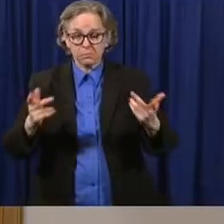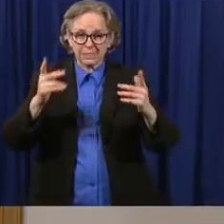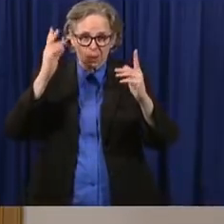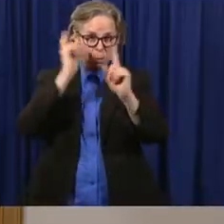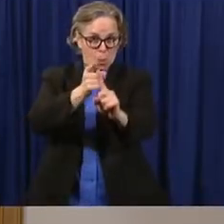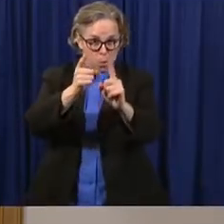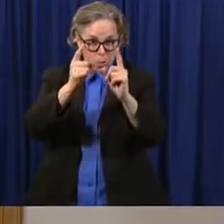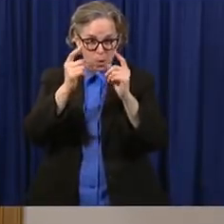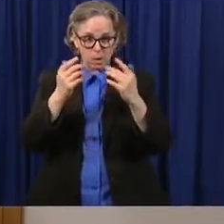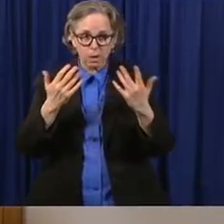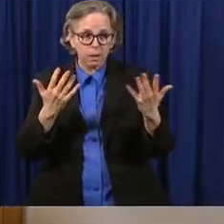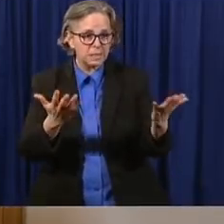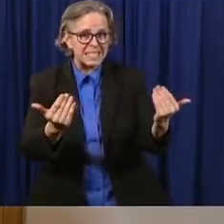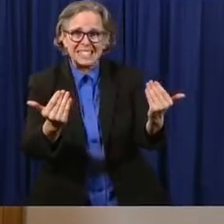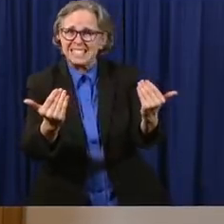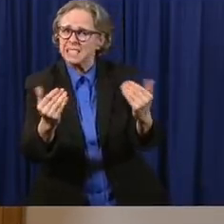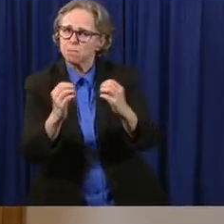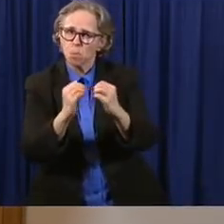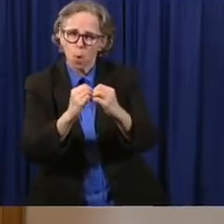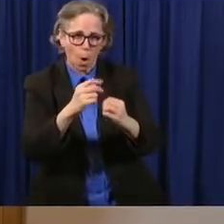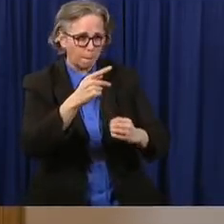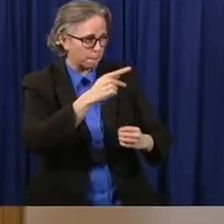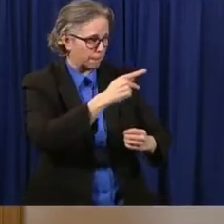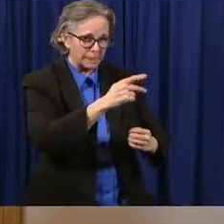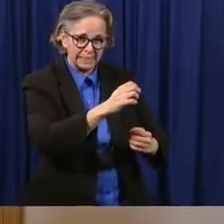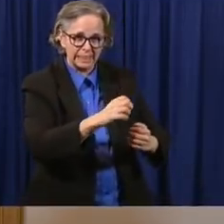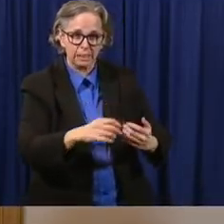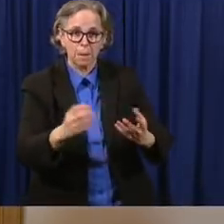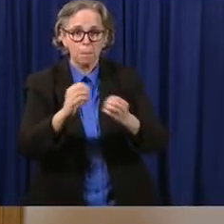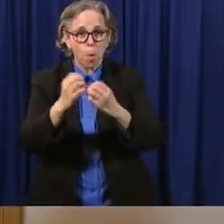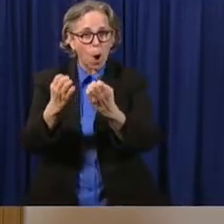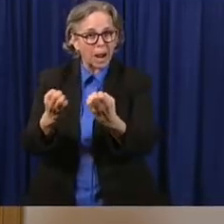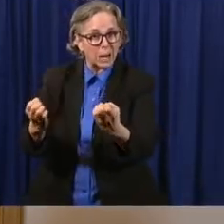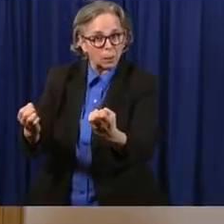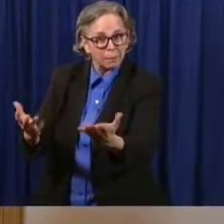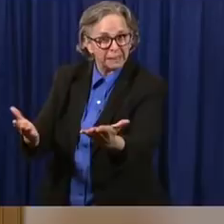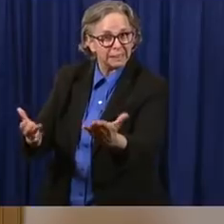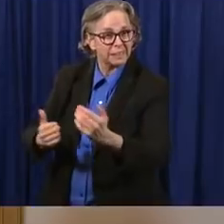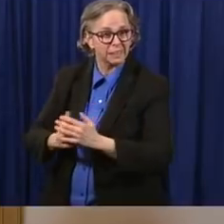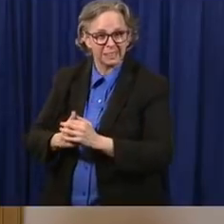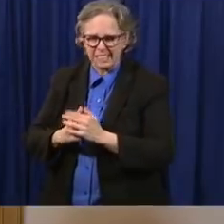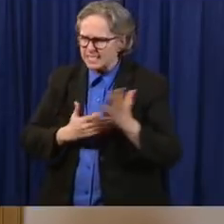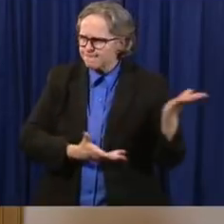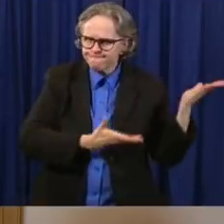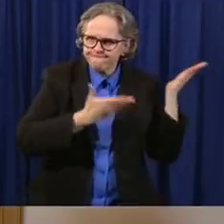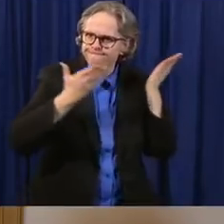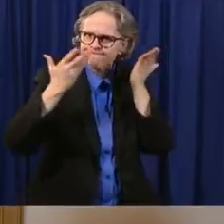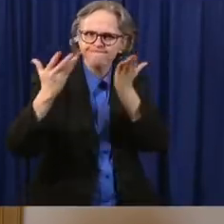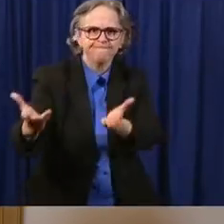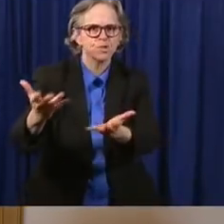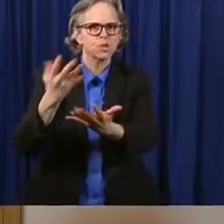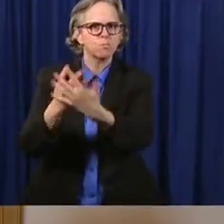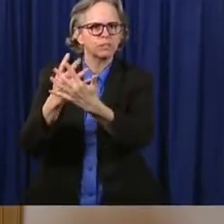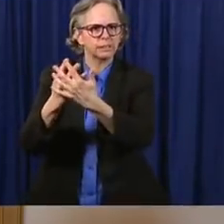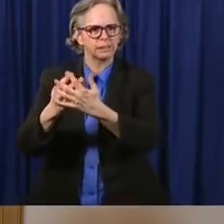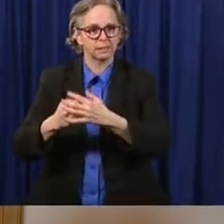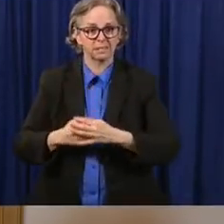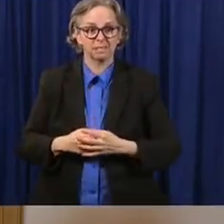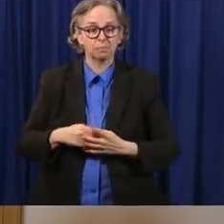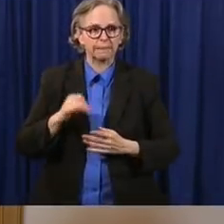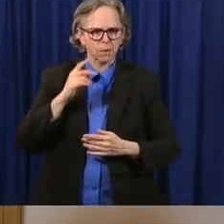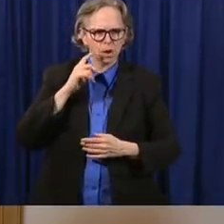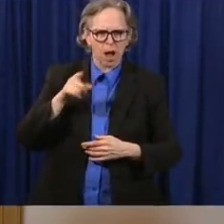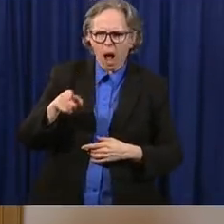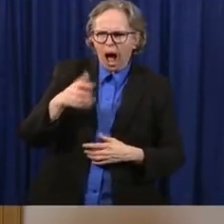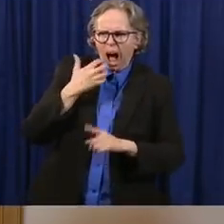we get more equipment in, we're going to focus that on wherever we find a hot spot, whether that hot